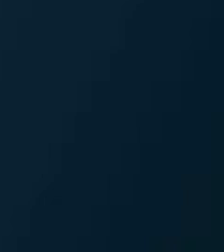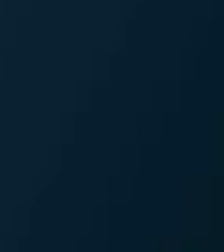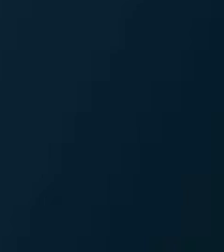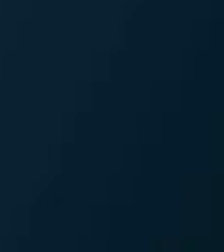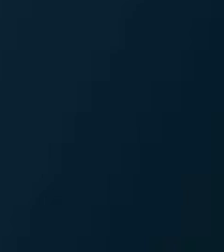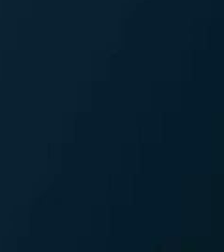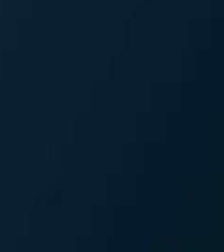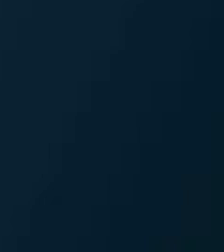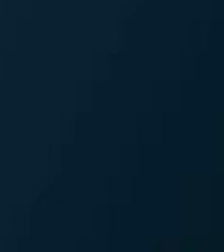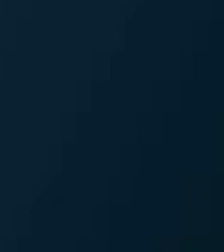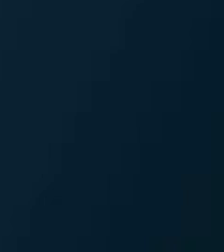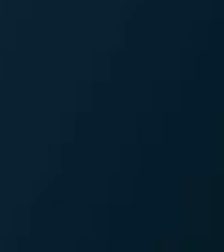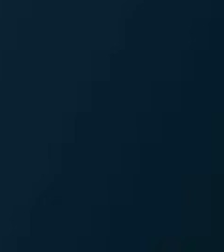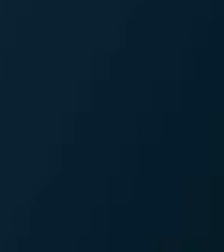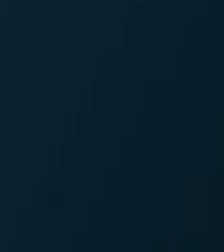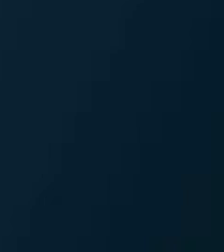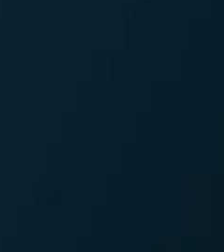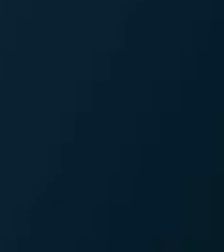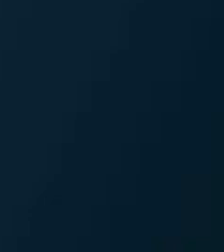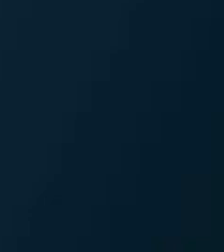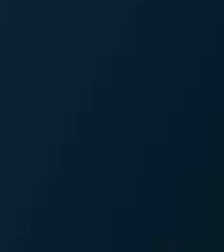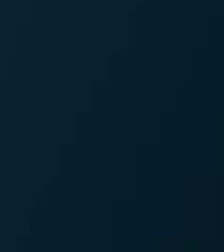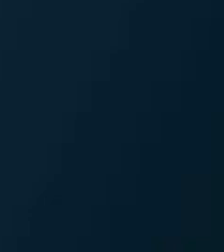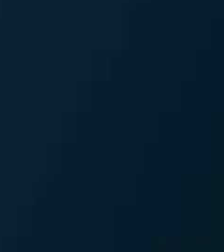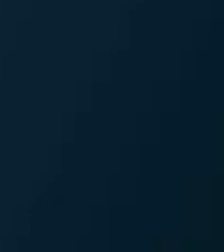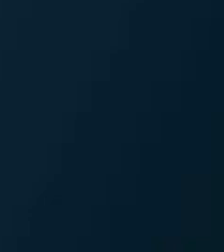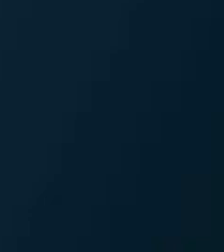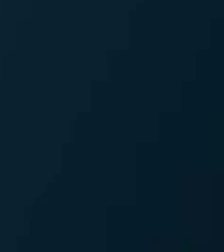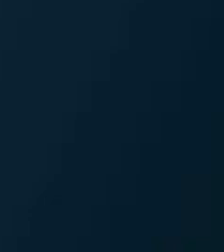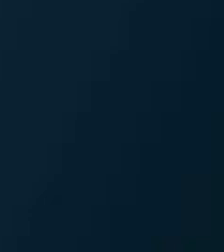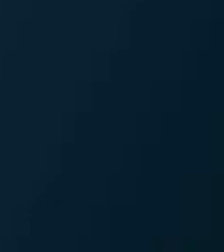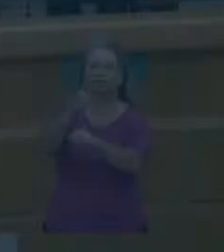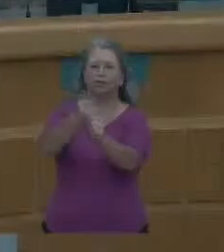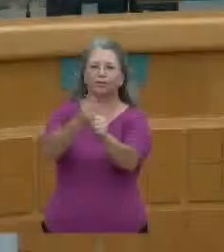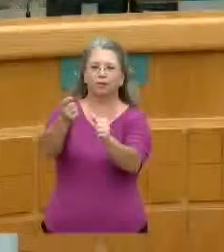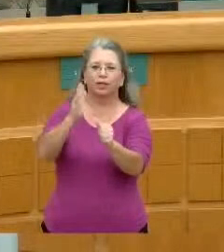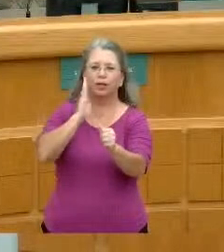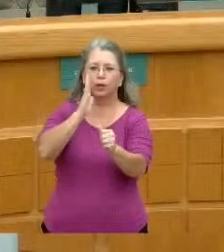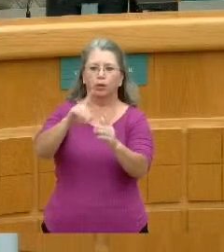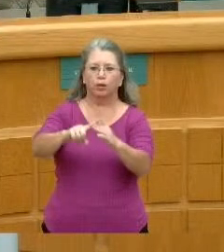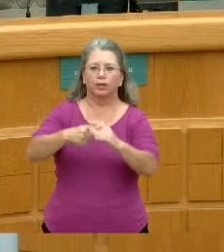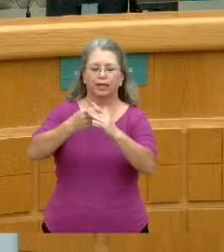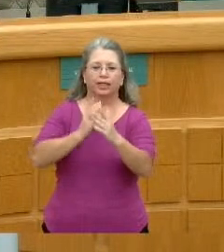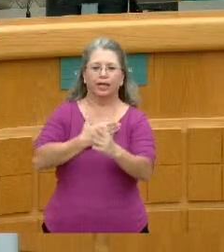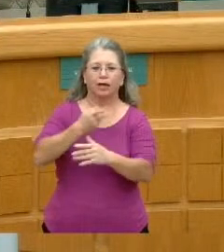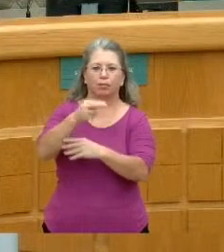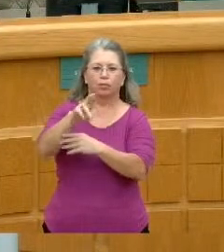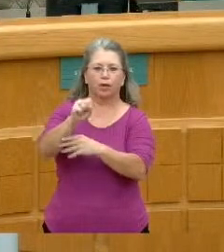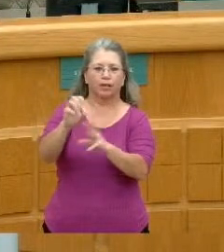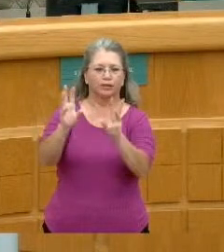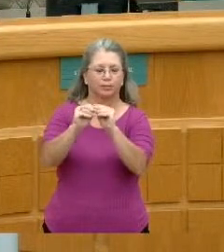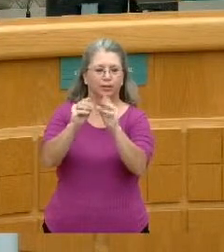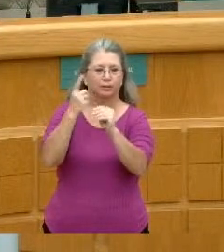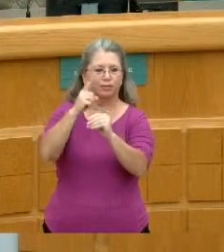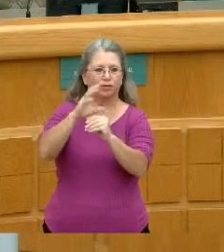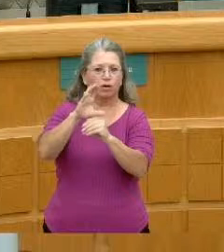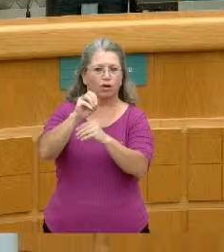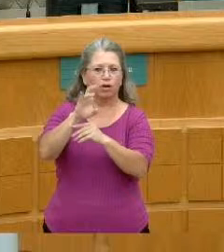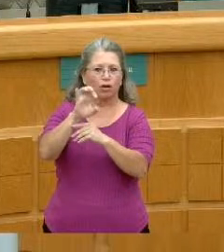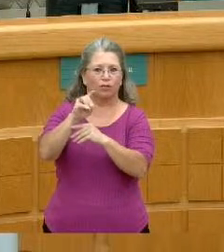I wonder if that background noise. Okay, good afternoon, everybody. We're going to begin our press briefing for